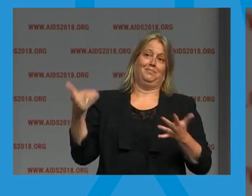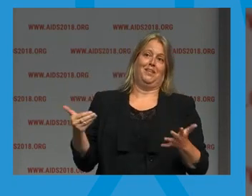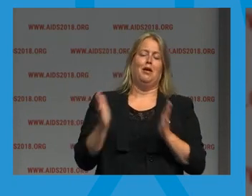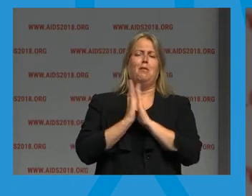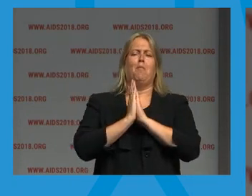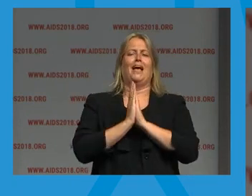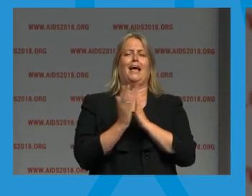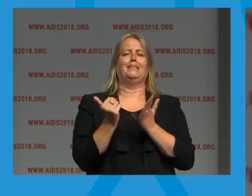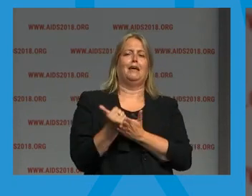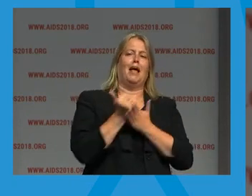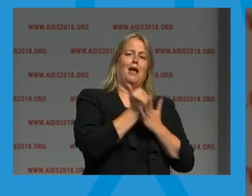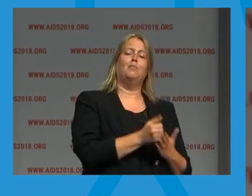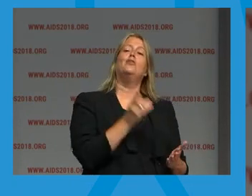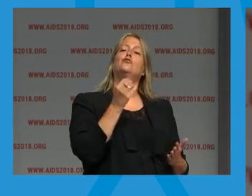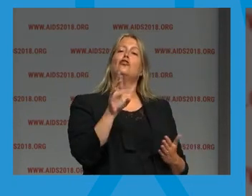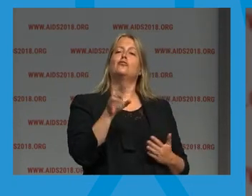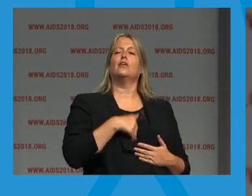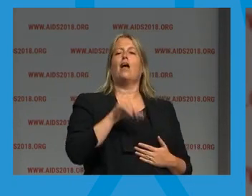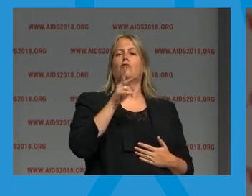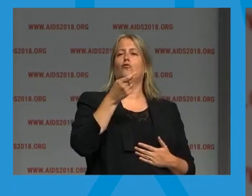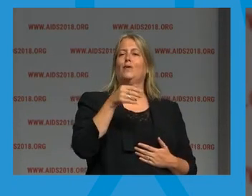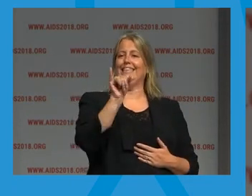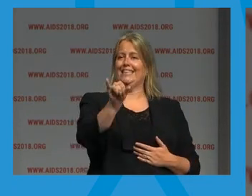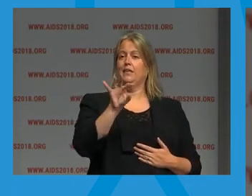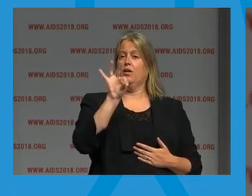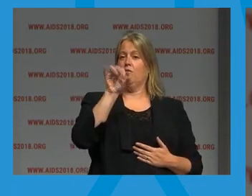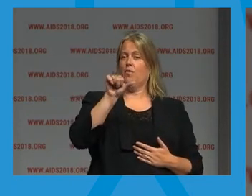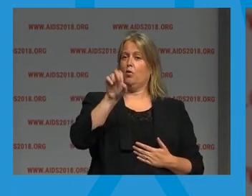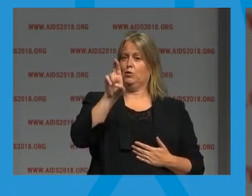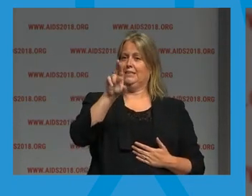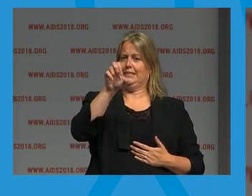to receive Dr. Tony Fauci.